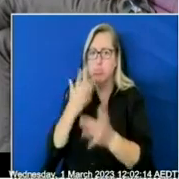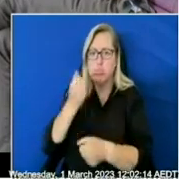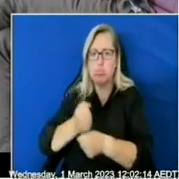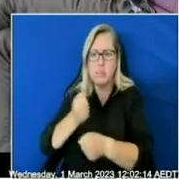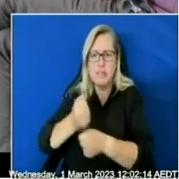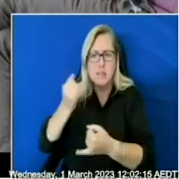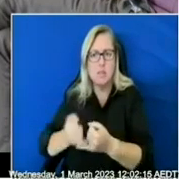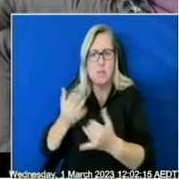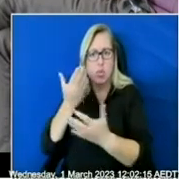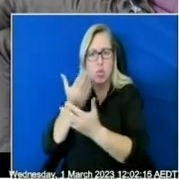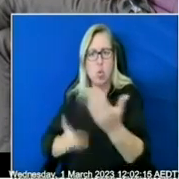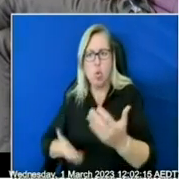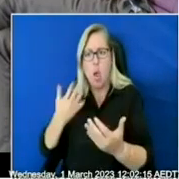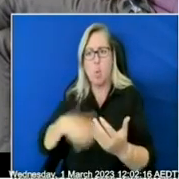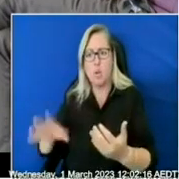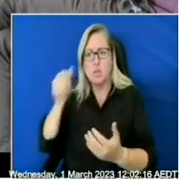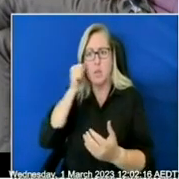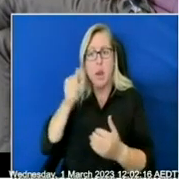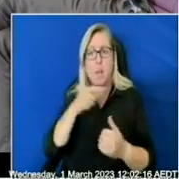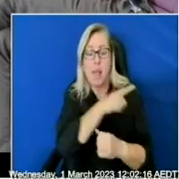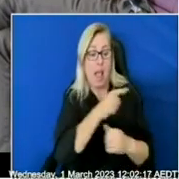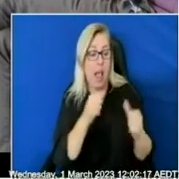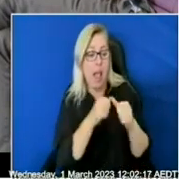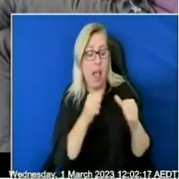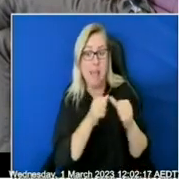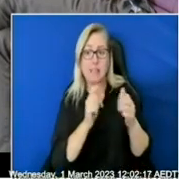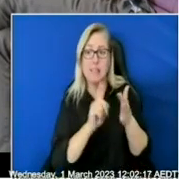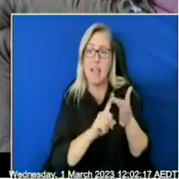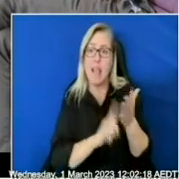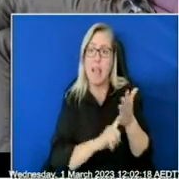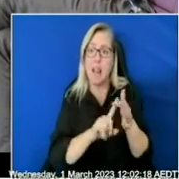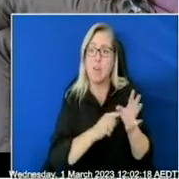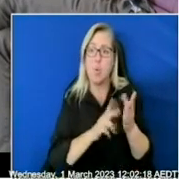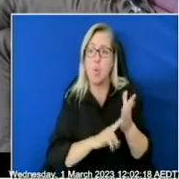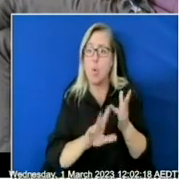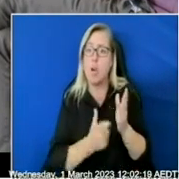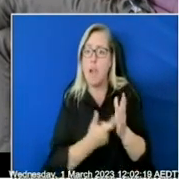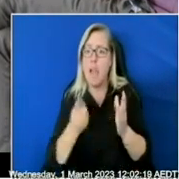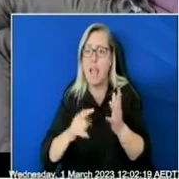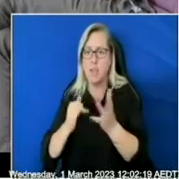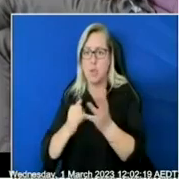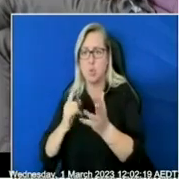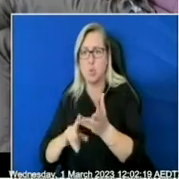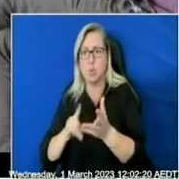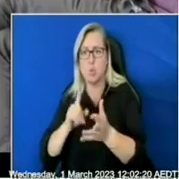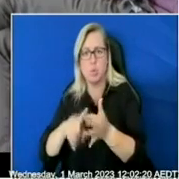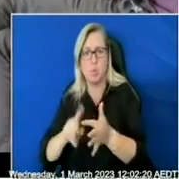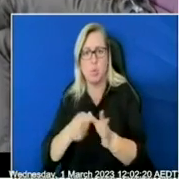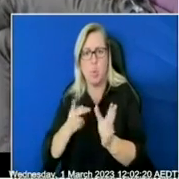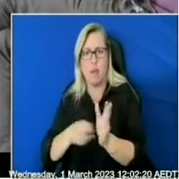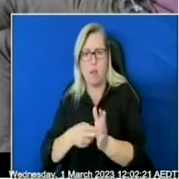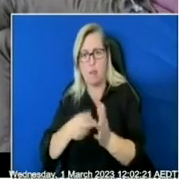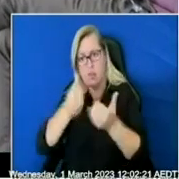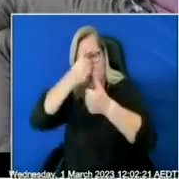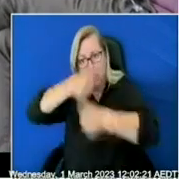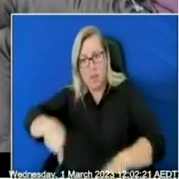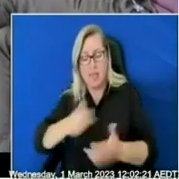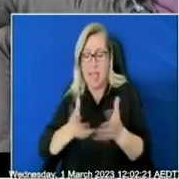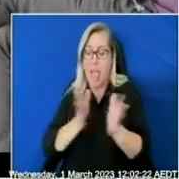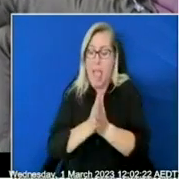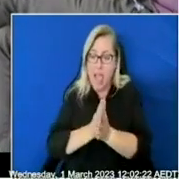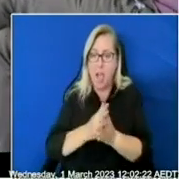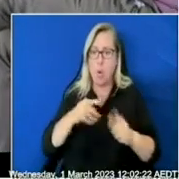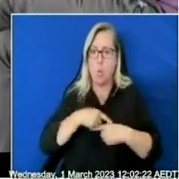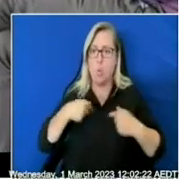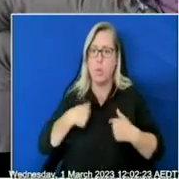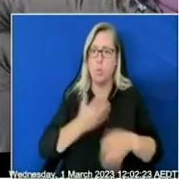and Sue Ann because that's a very basis of how we operate. Mm-hmm. It's the very thing that's kept us strong. And it's the